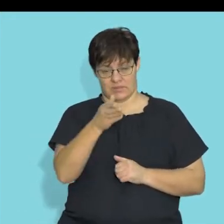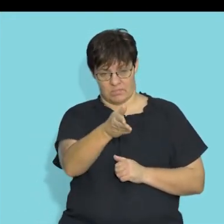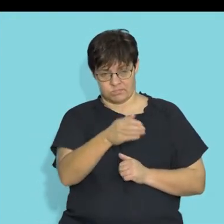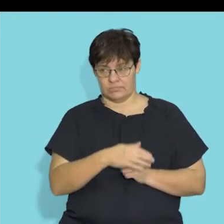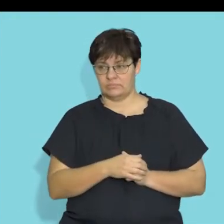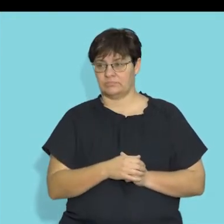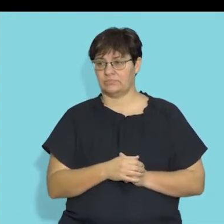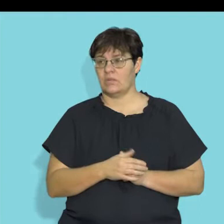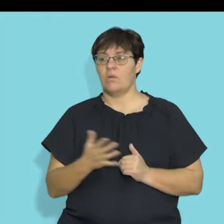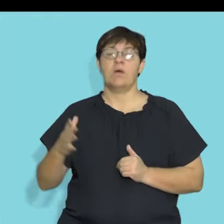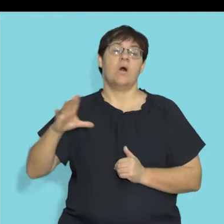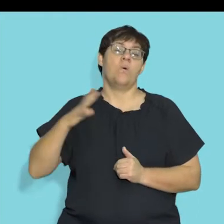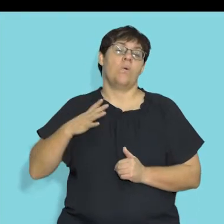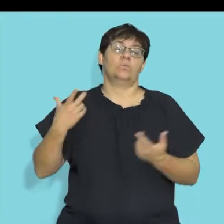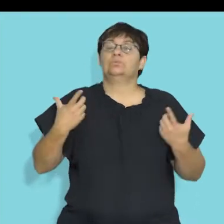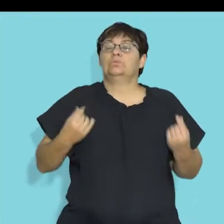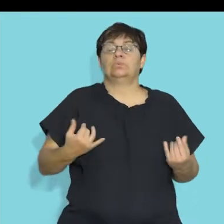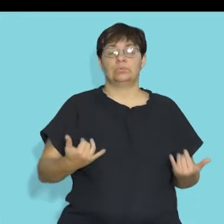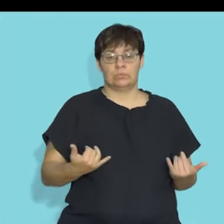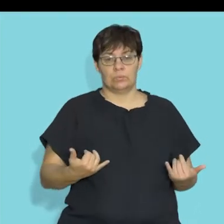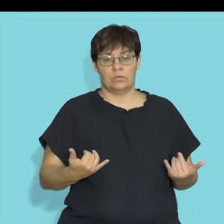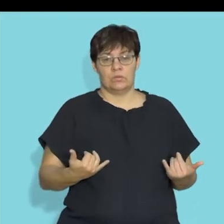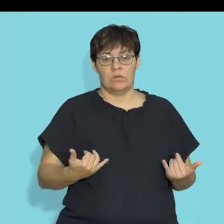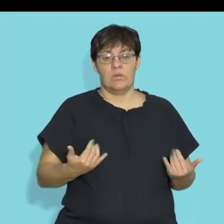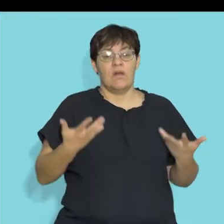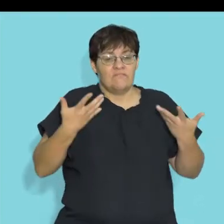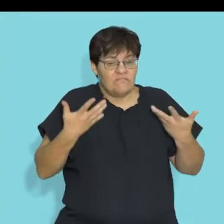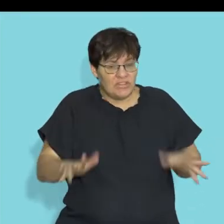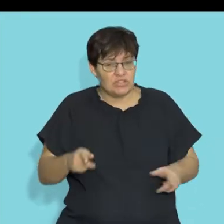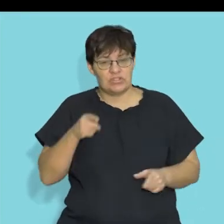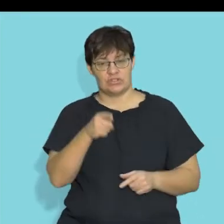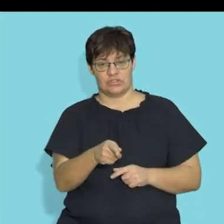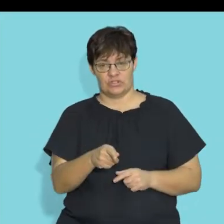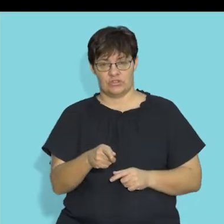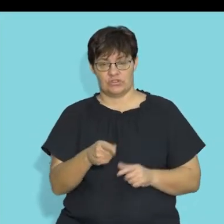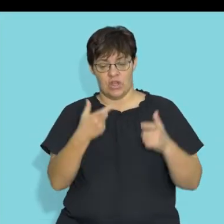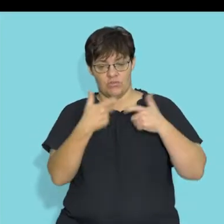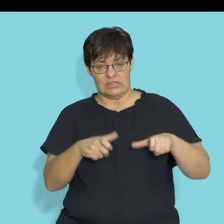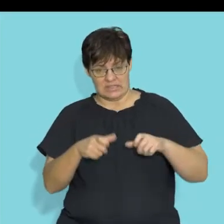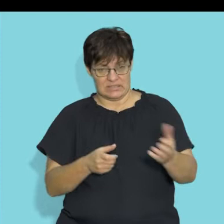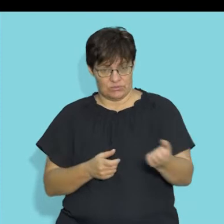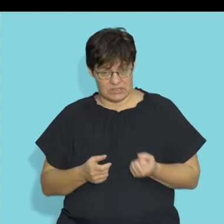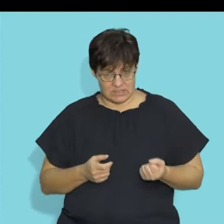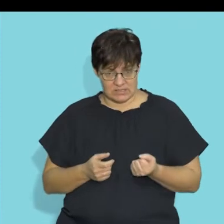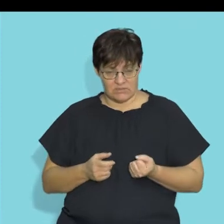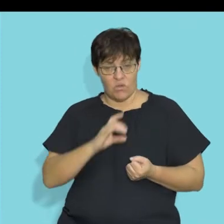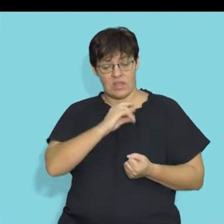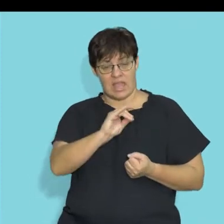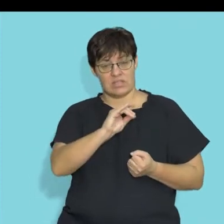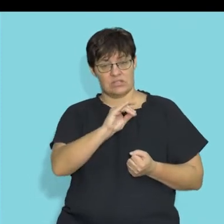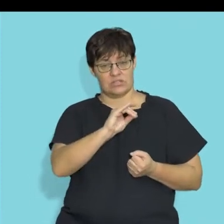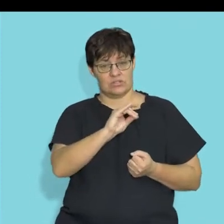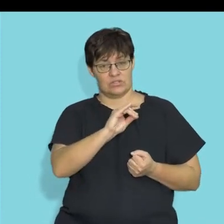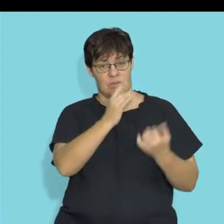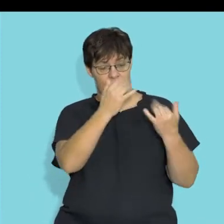9850. There's the 9850. All that we do now to complete our receipts